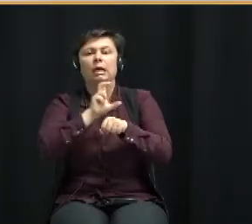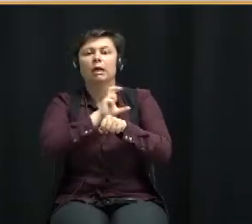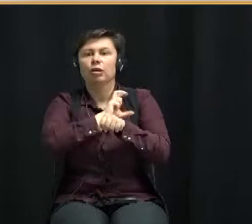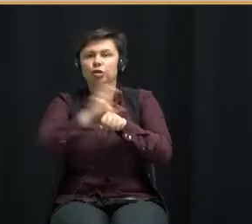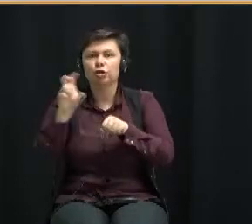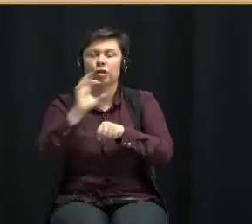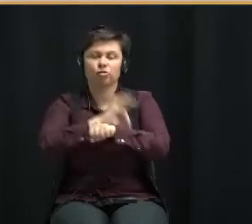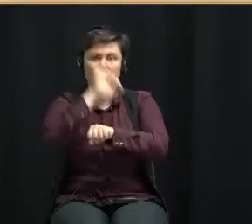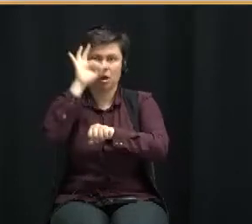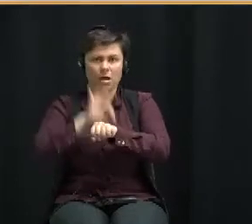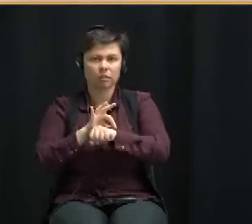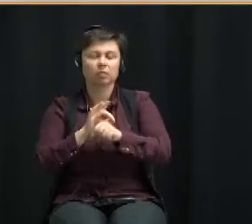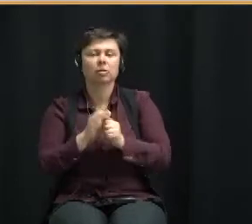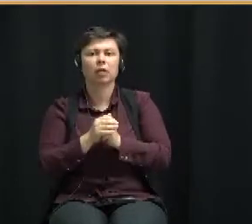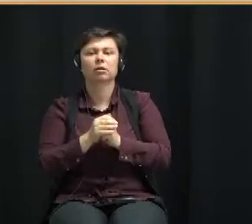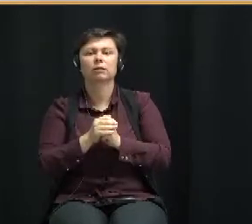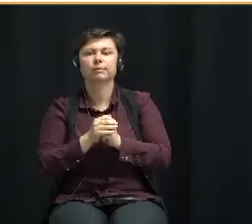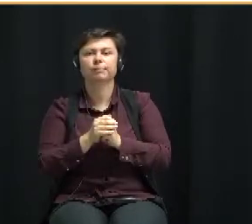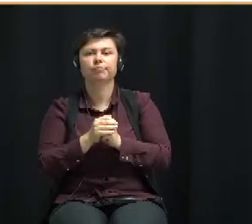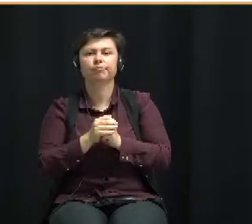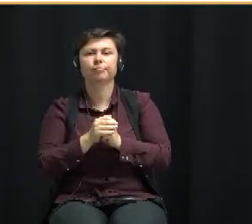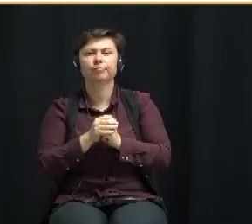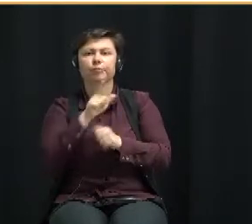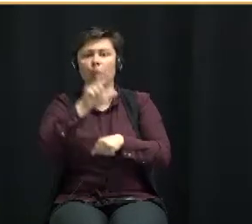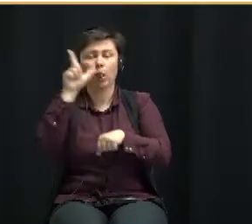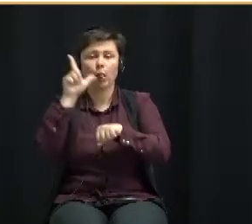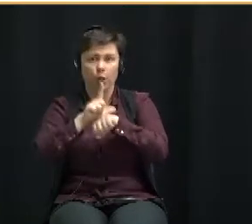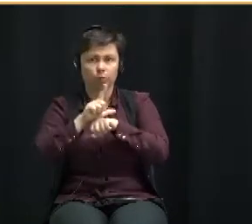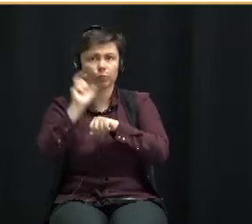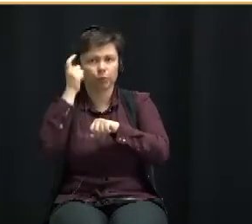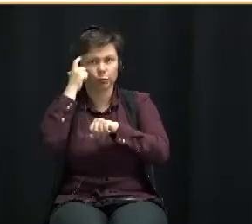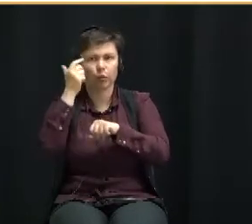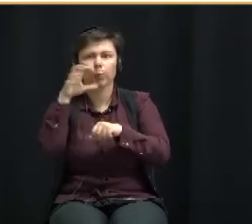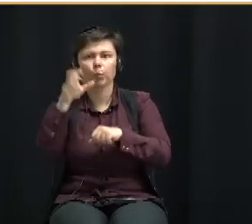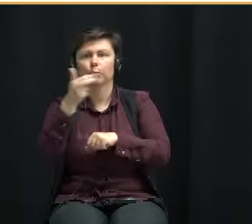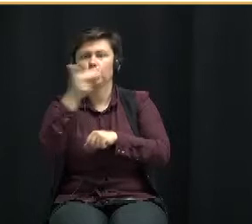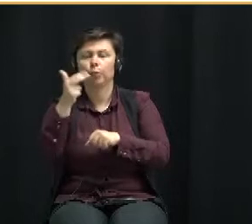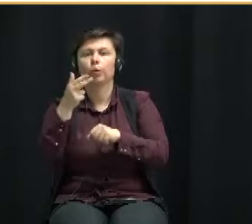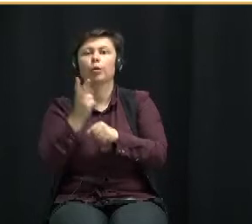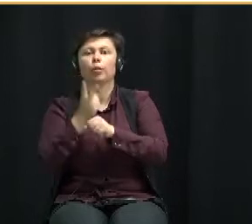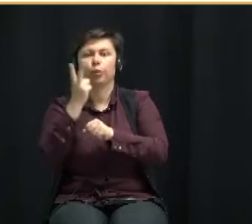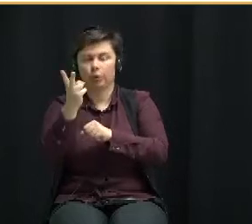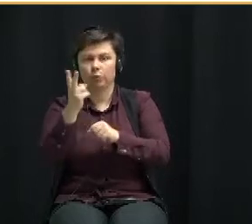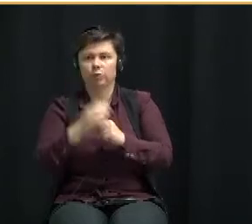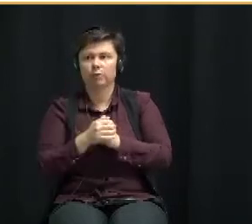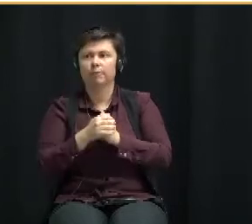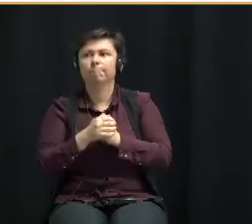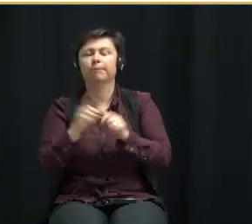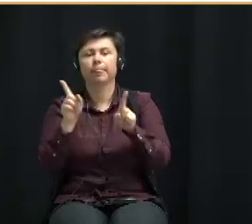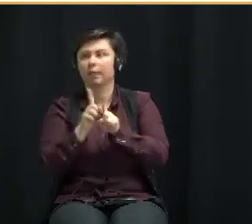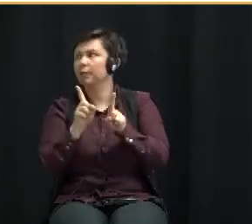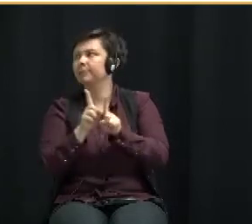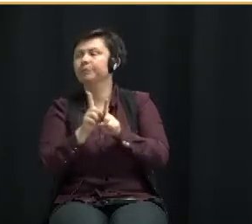accessibility thematic leader, expert without barriers office, municipality of